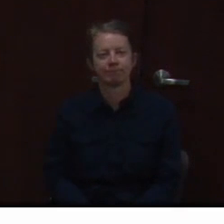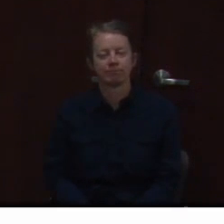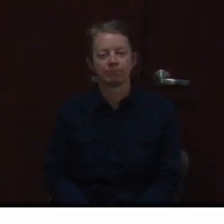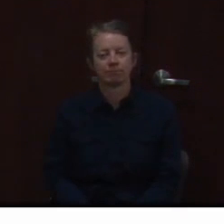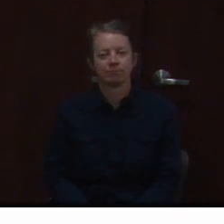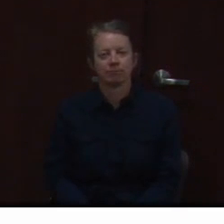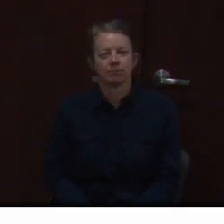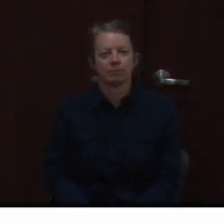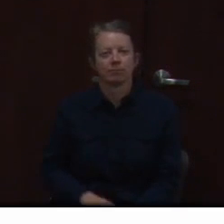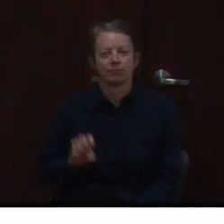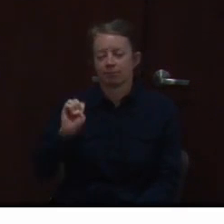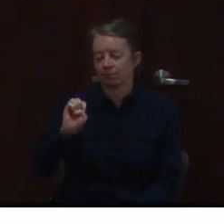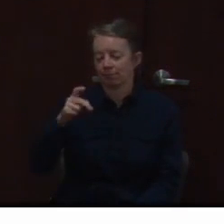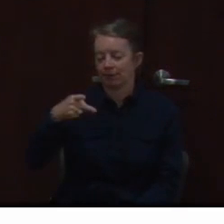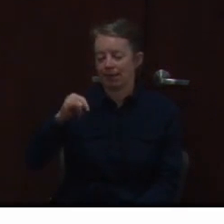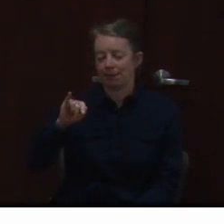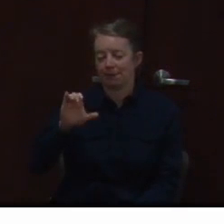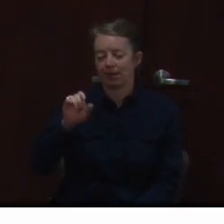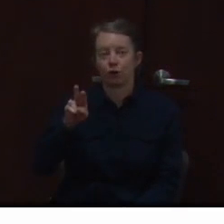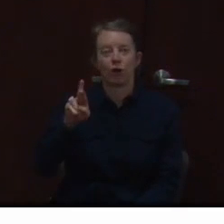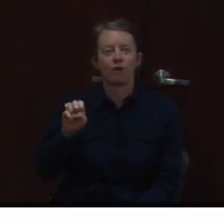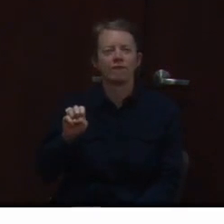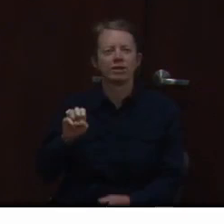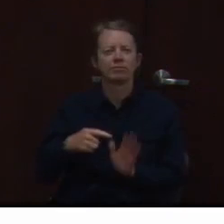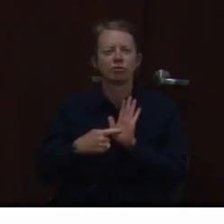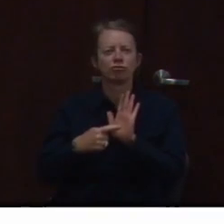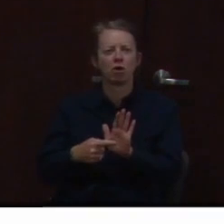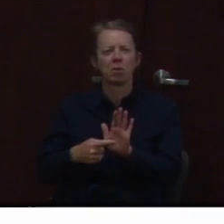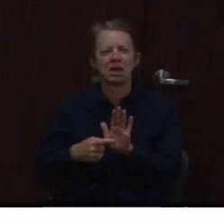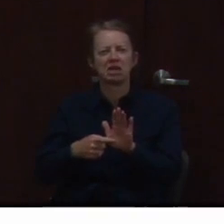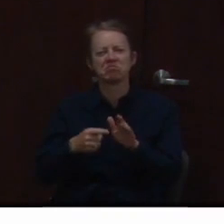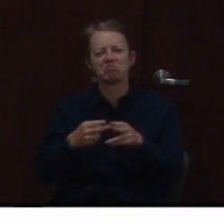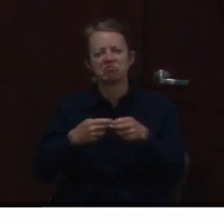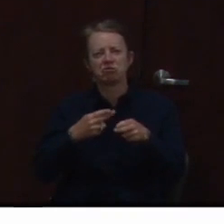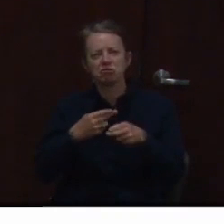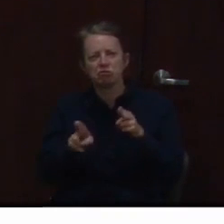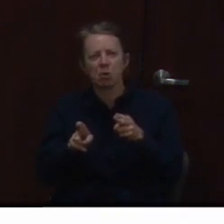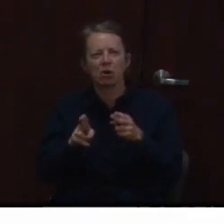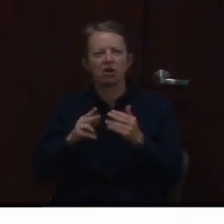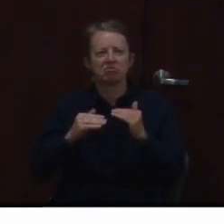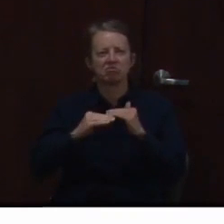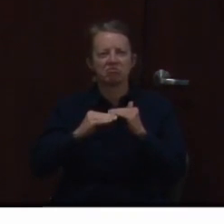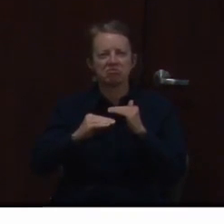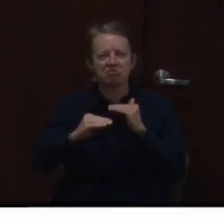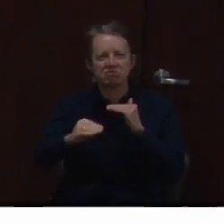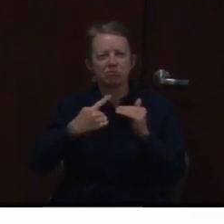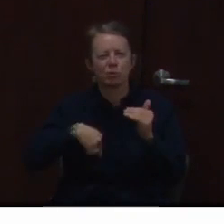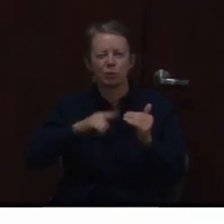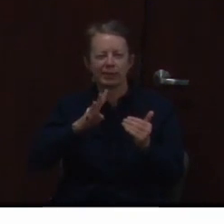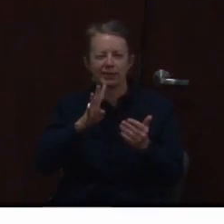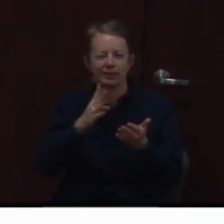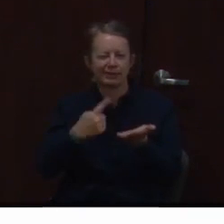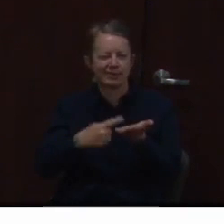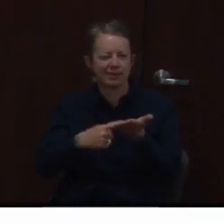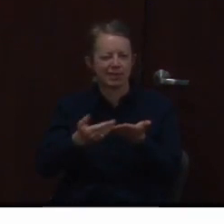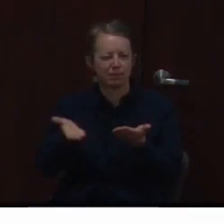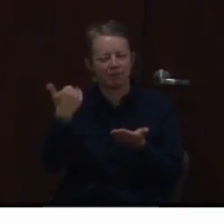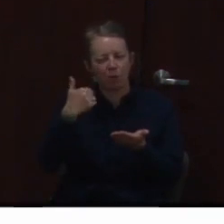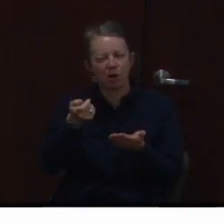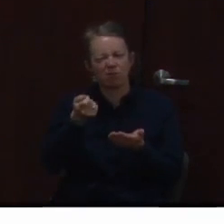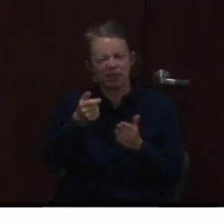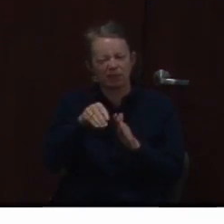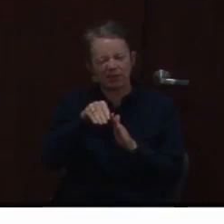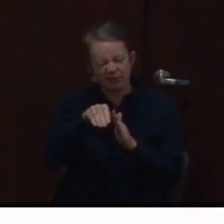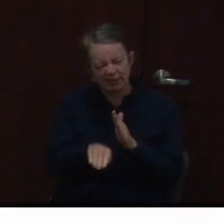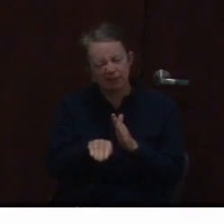The epi curve is showing, after a short plateau that we talked about last time, what appears to be a slight dip again, and so you